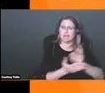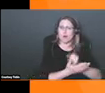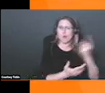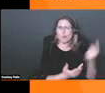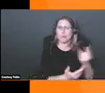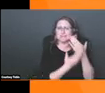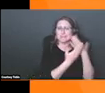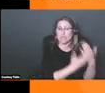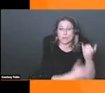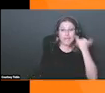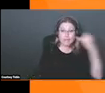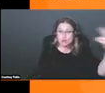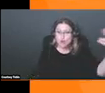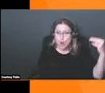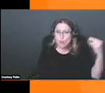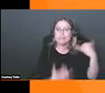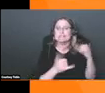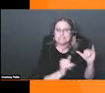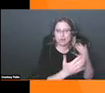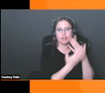way.